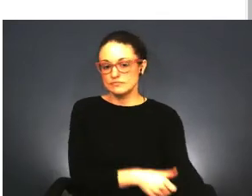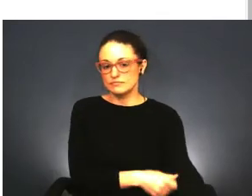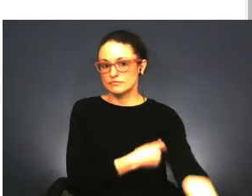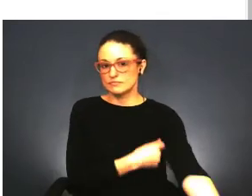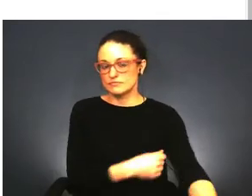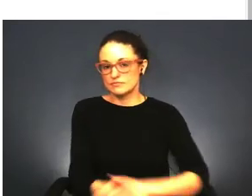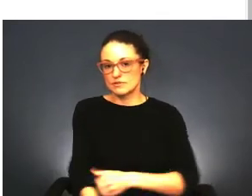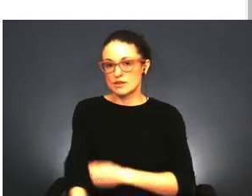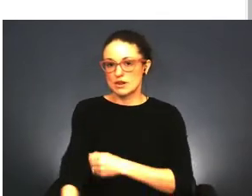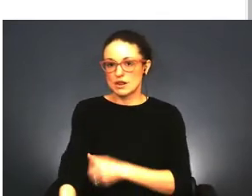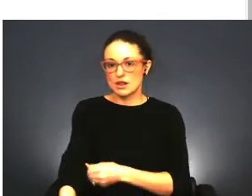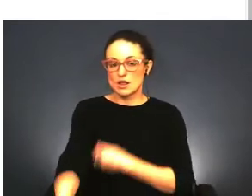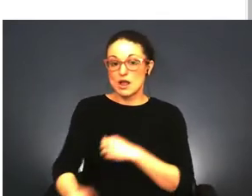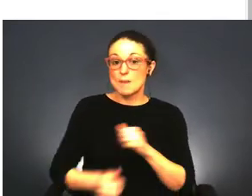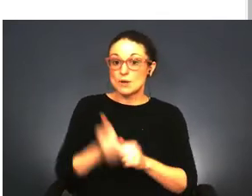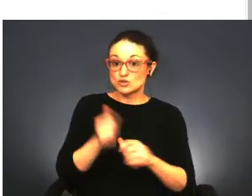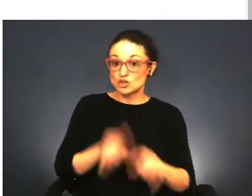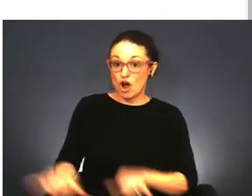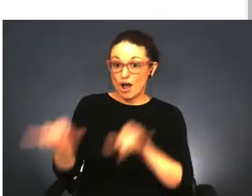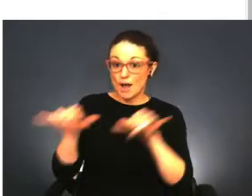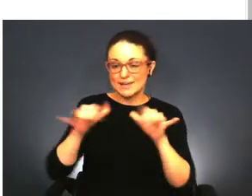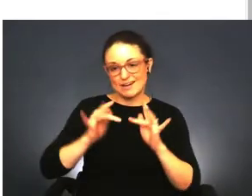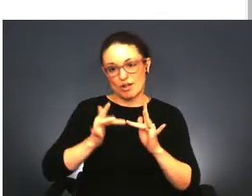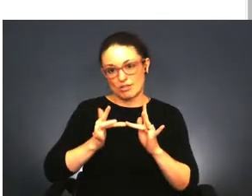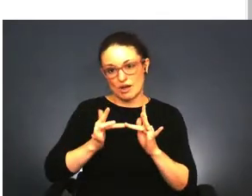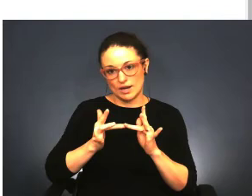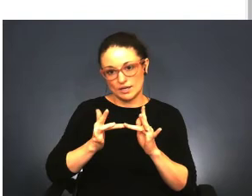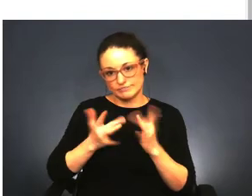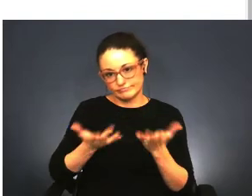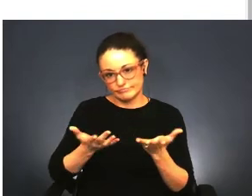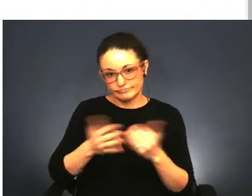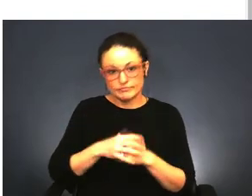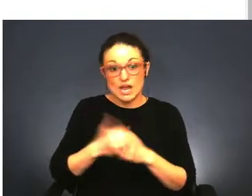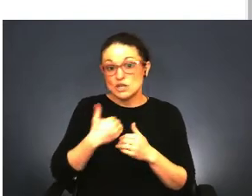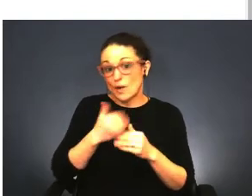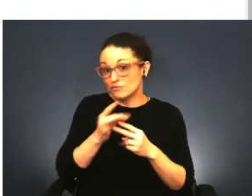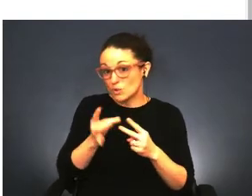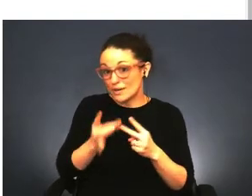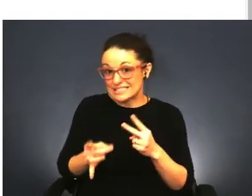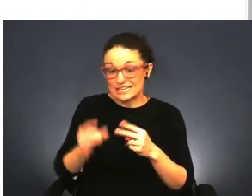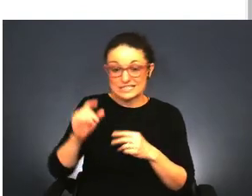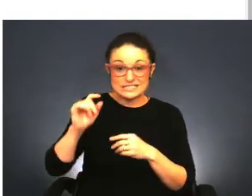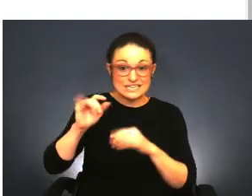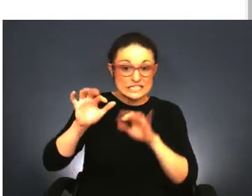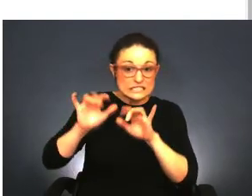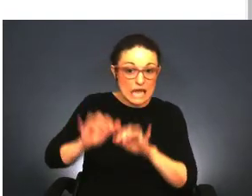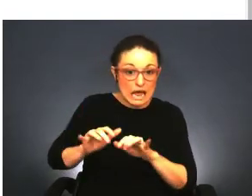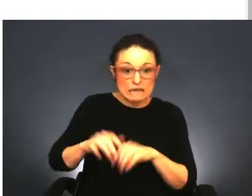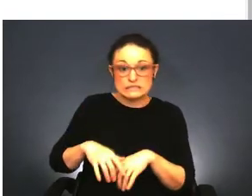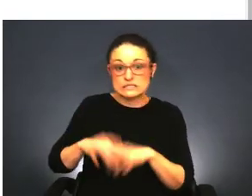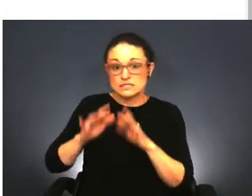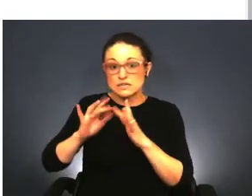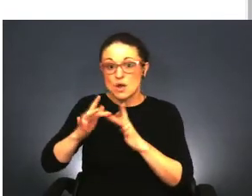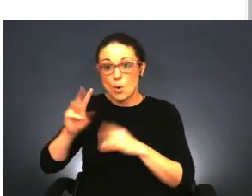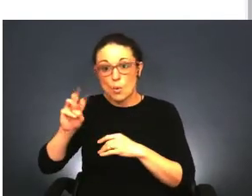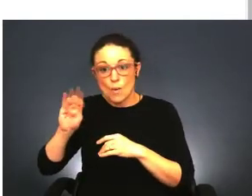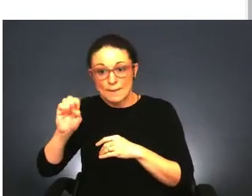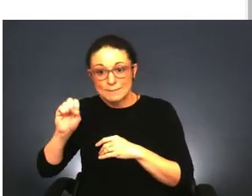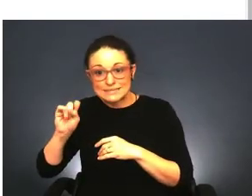is going to be online. And you can see you have choices here: text entry, website, media,